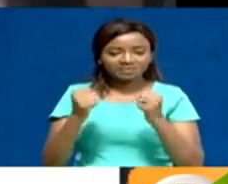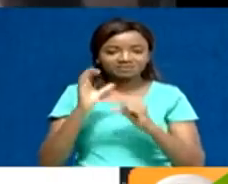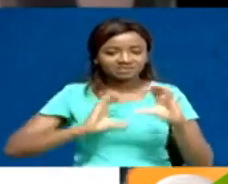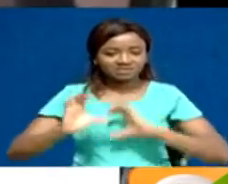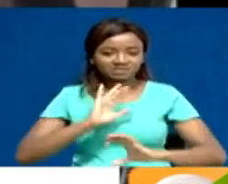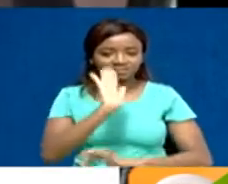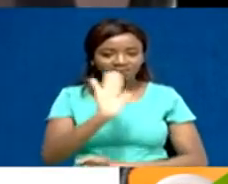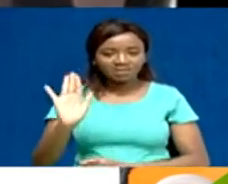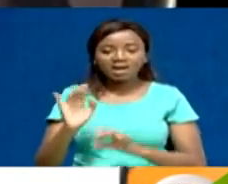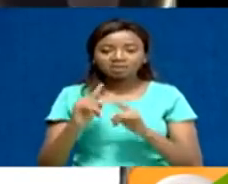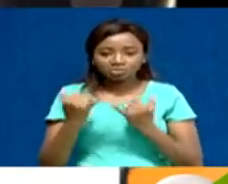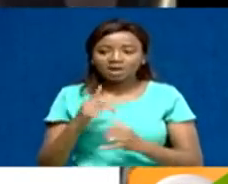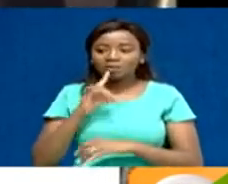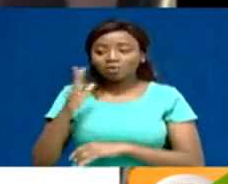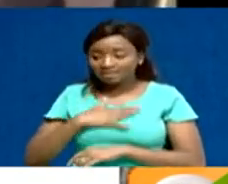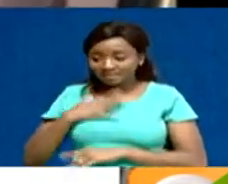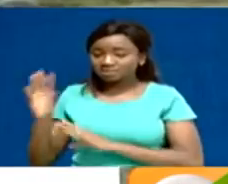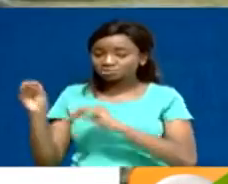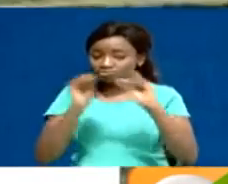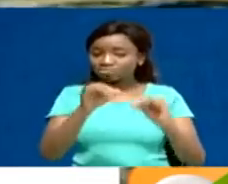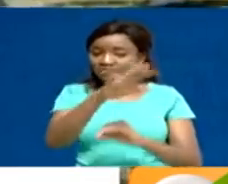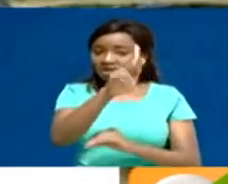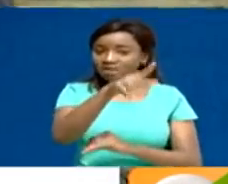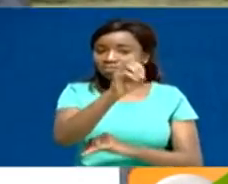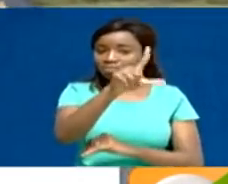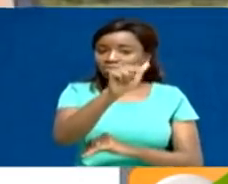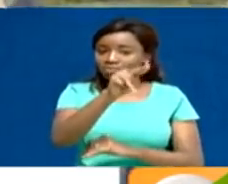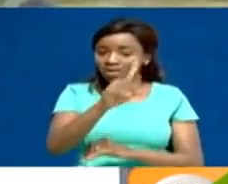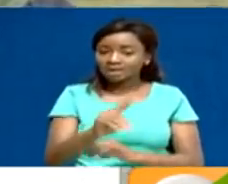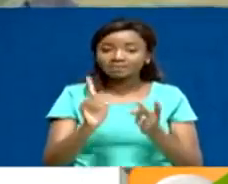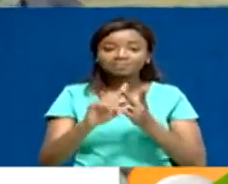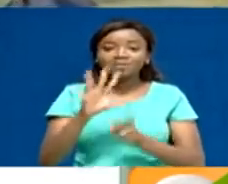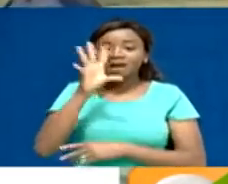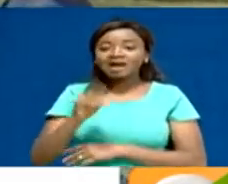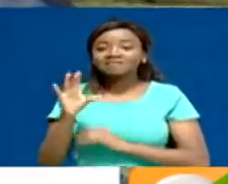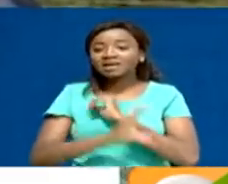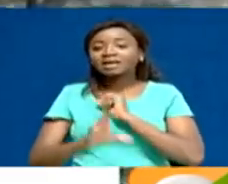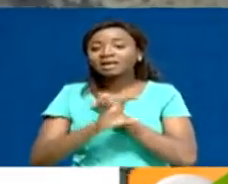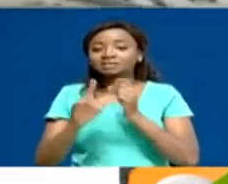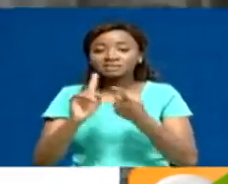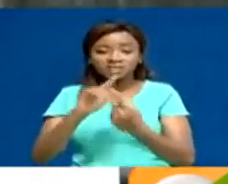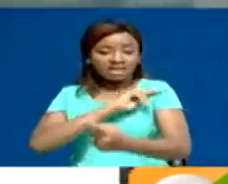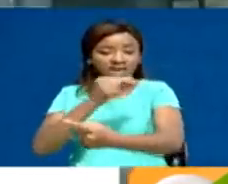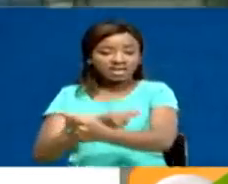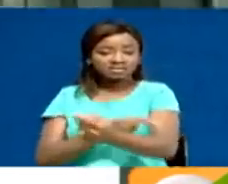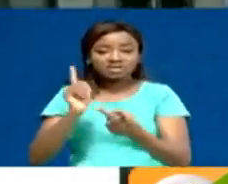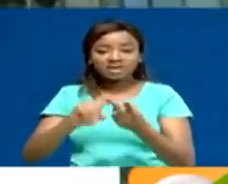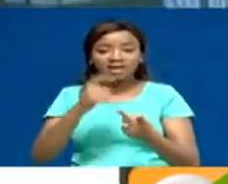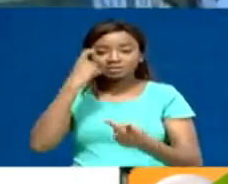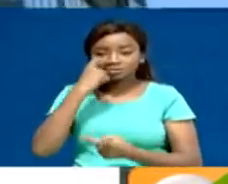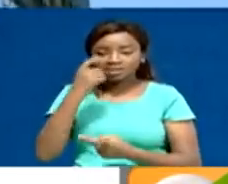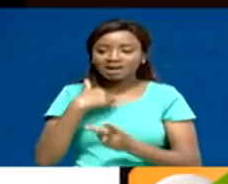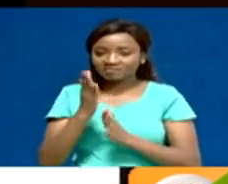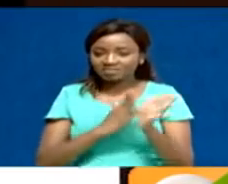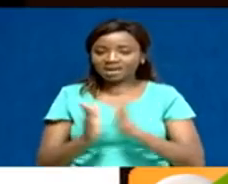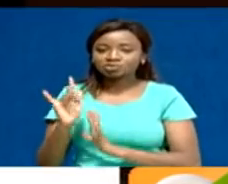and rather directing them to Poland. As far as African countries offering evacuation flights, Nigeria and Sudan are making plans